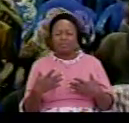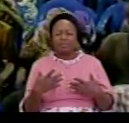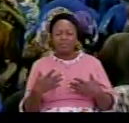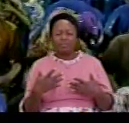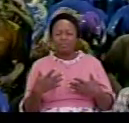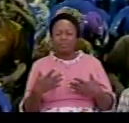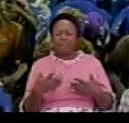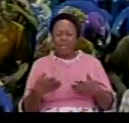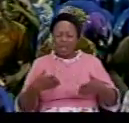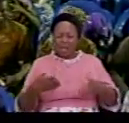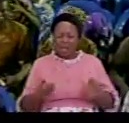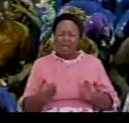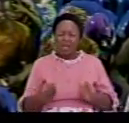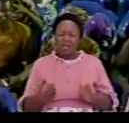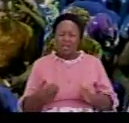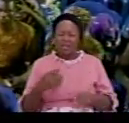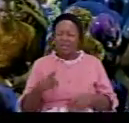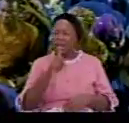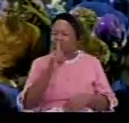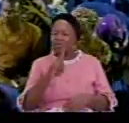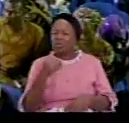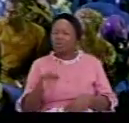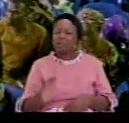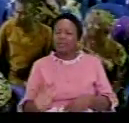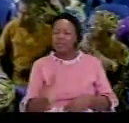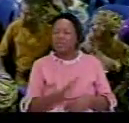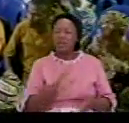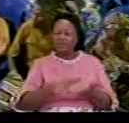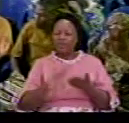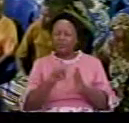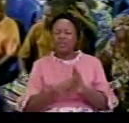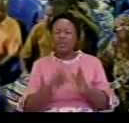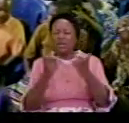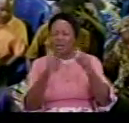Let the assurance of your forgiveness come to them now.